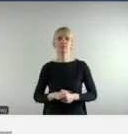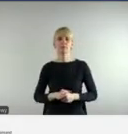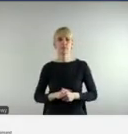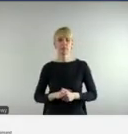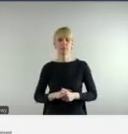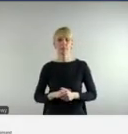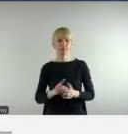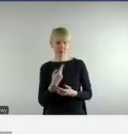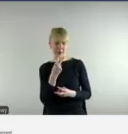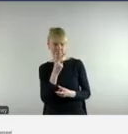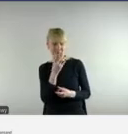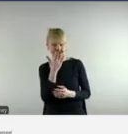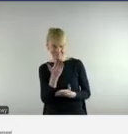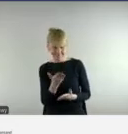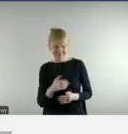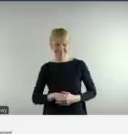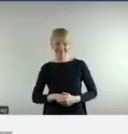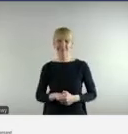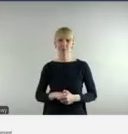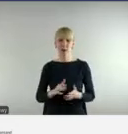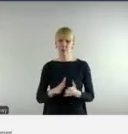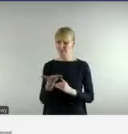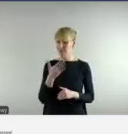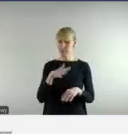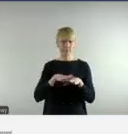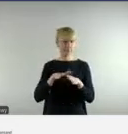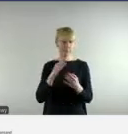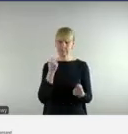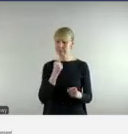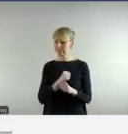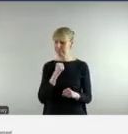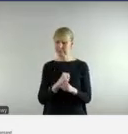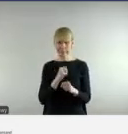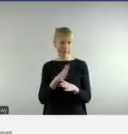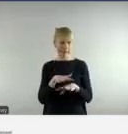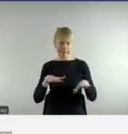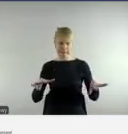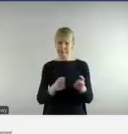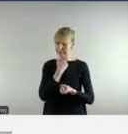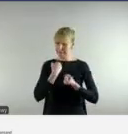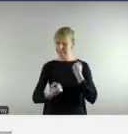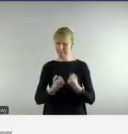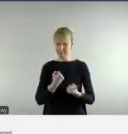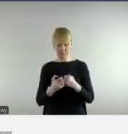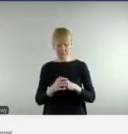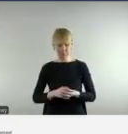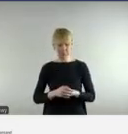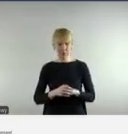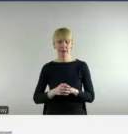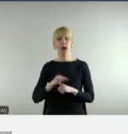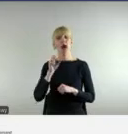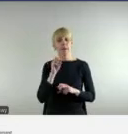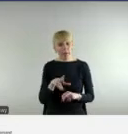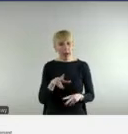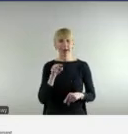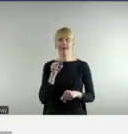system mapping. So you can see the various statements will be influenced or will influence